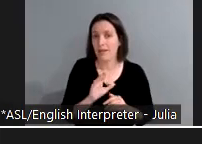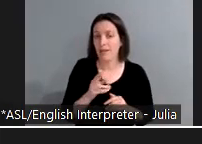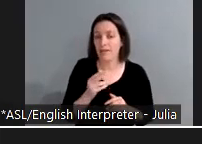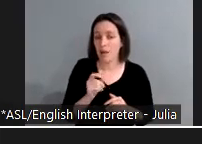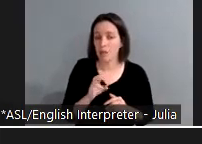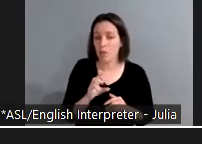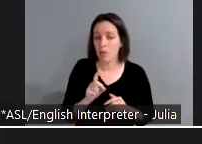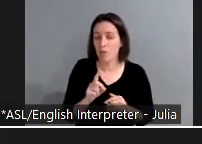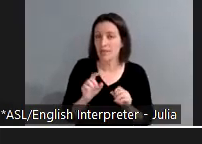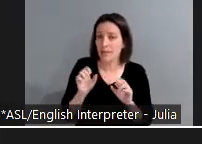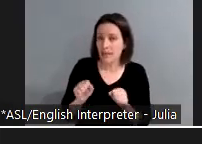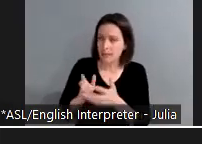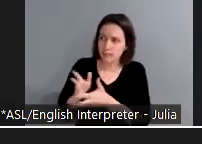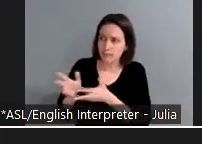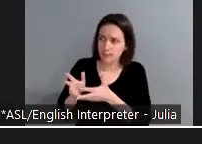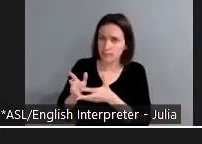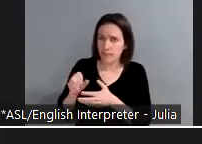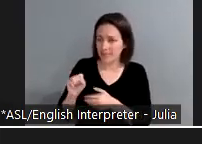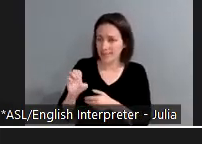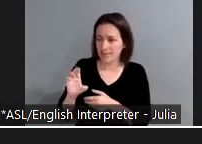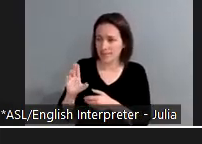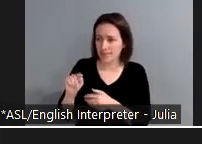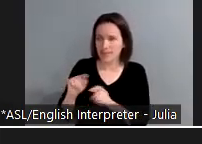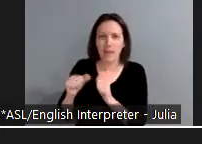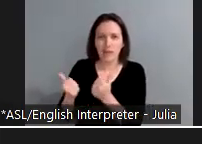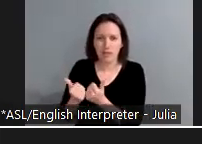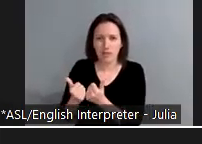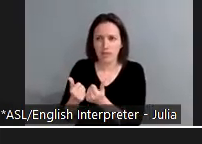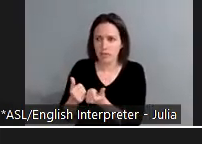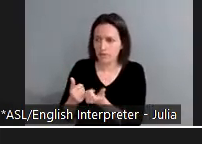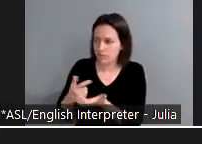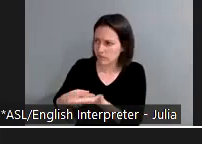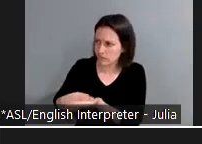S-EBT agency to go over the eligibility determination for